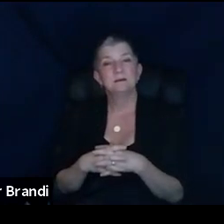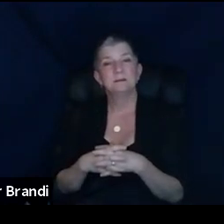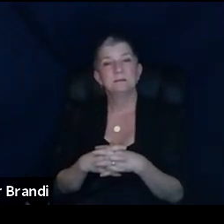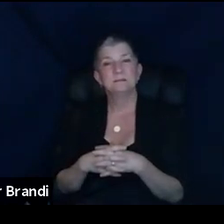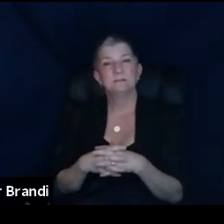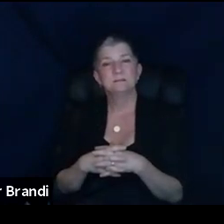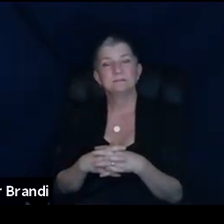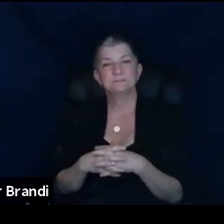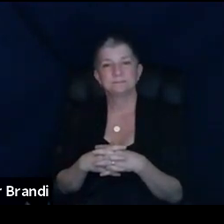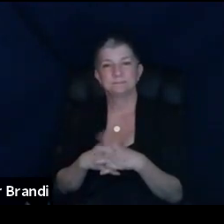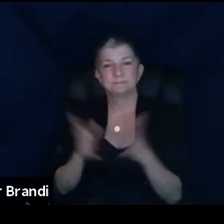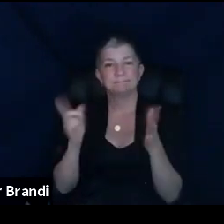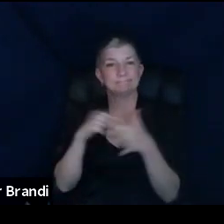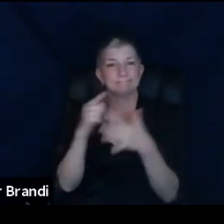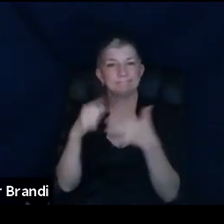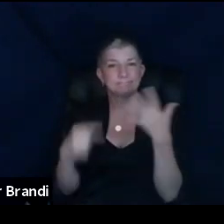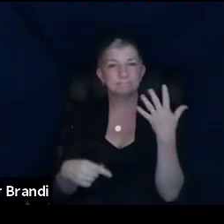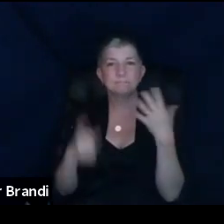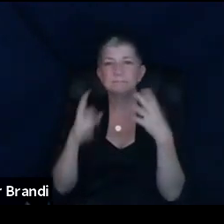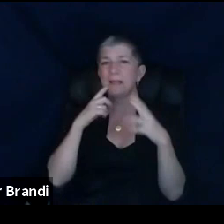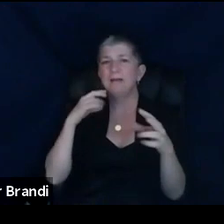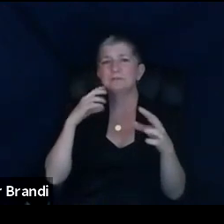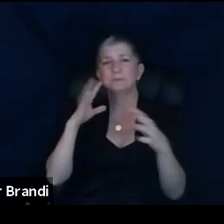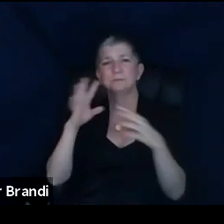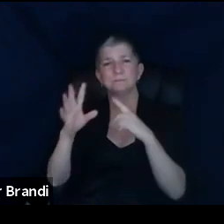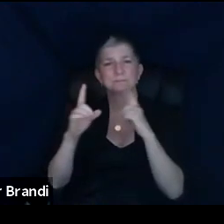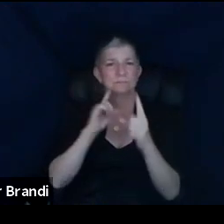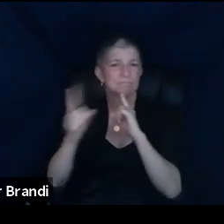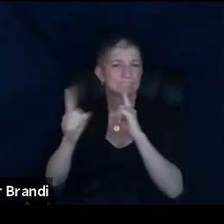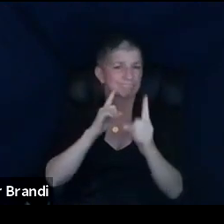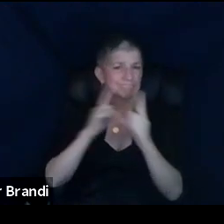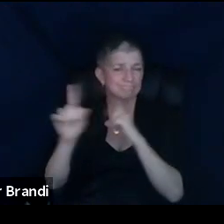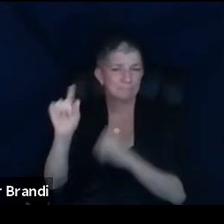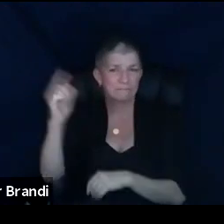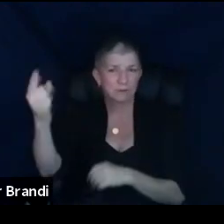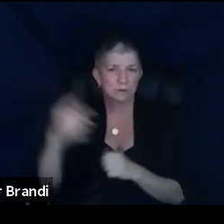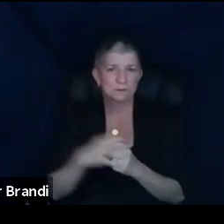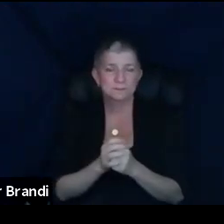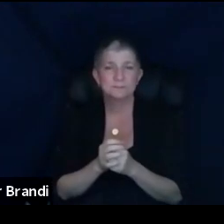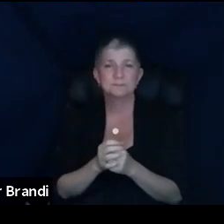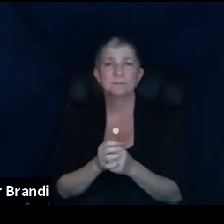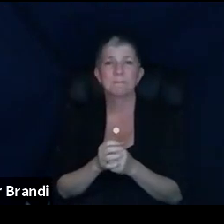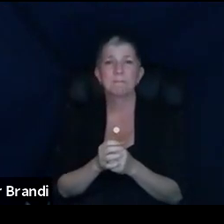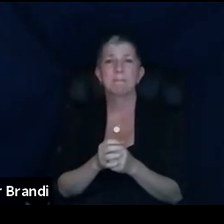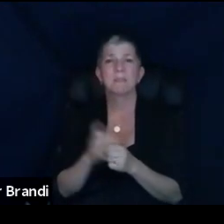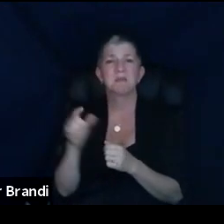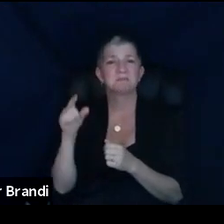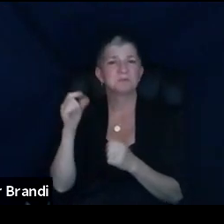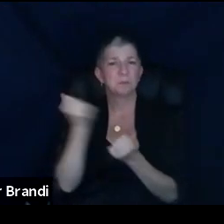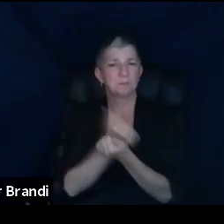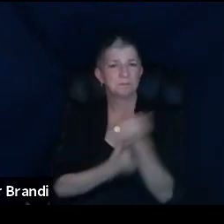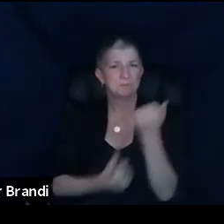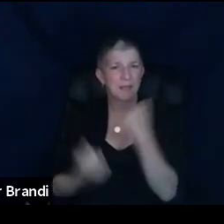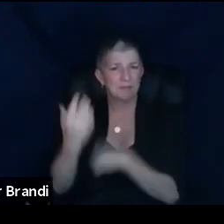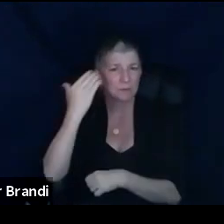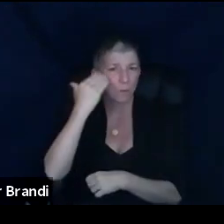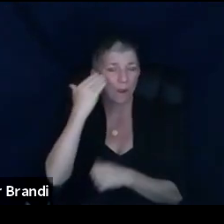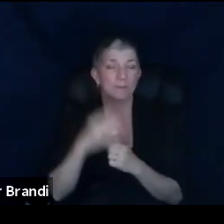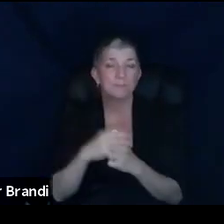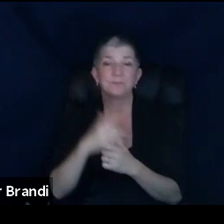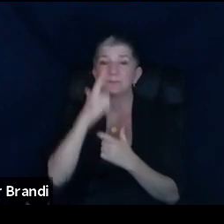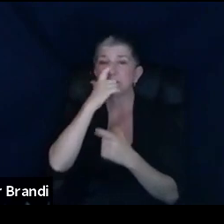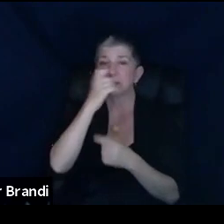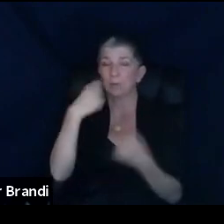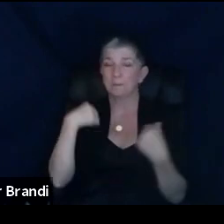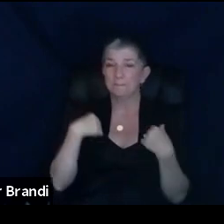You know, all these things we want to talk about first, and so that they're aware of it. And it's interesting with me, you know,